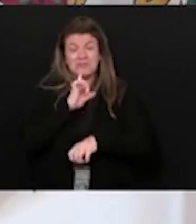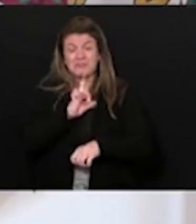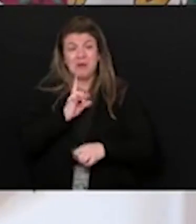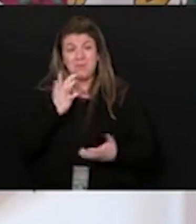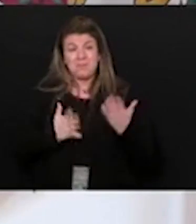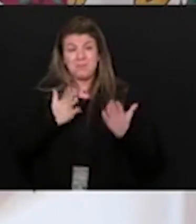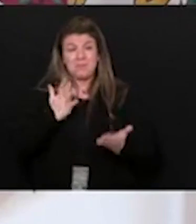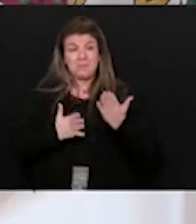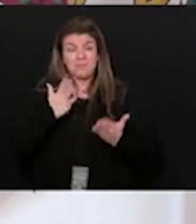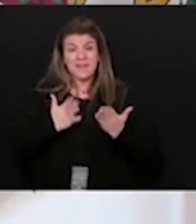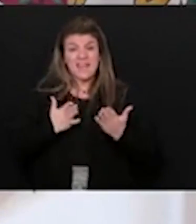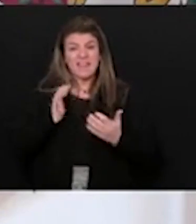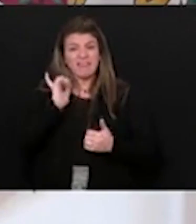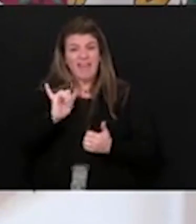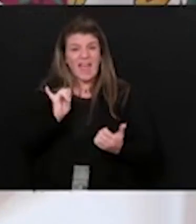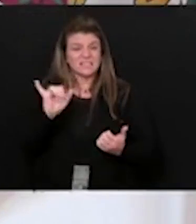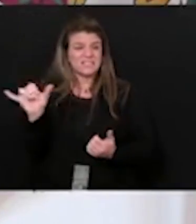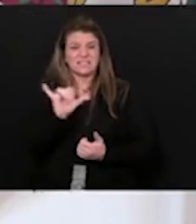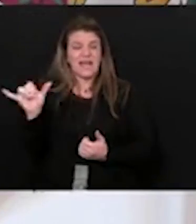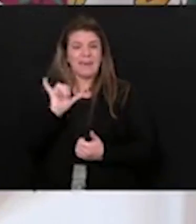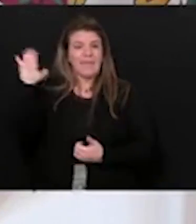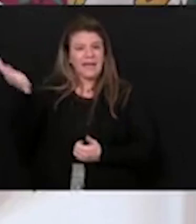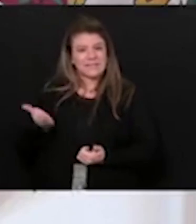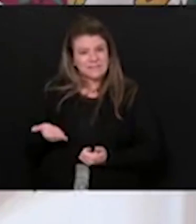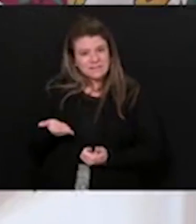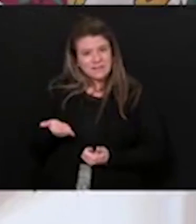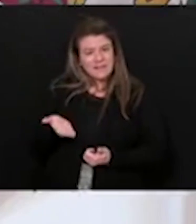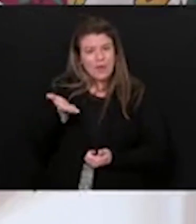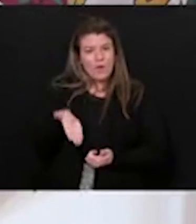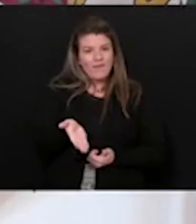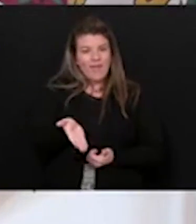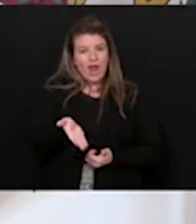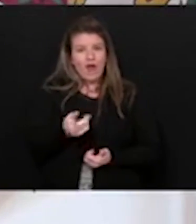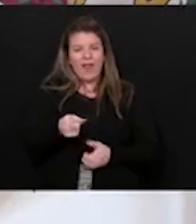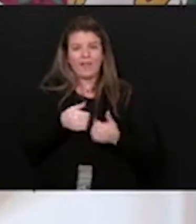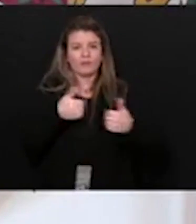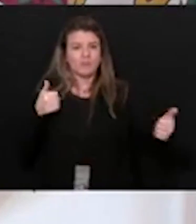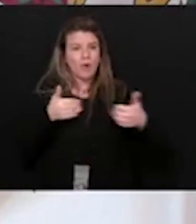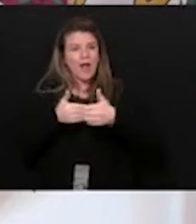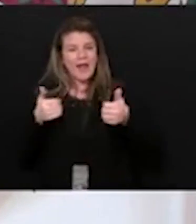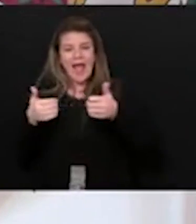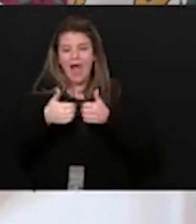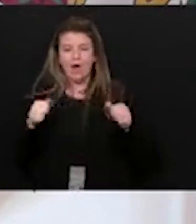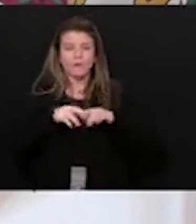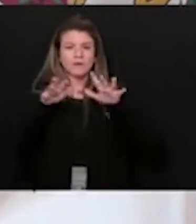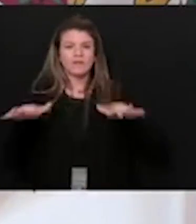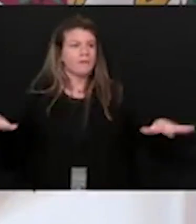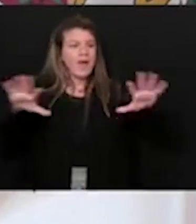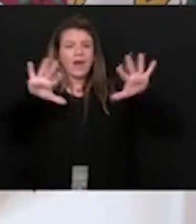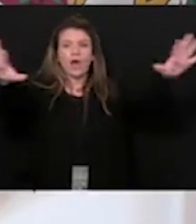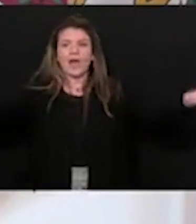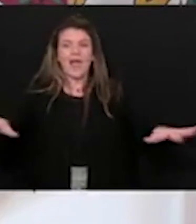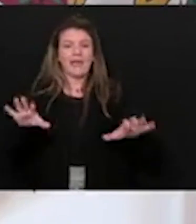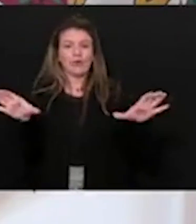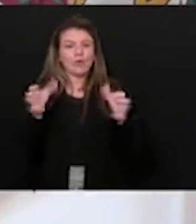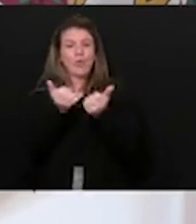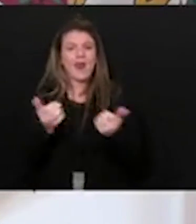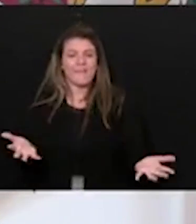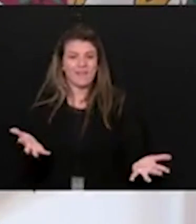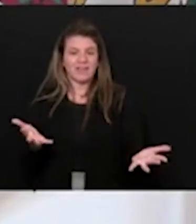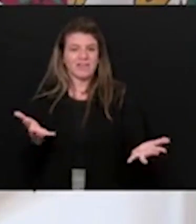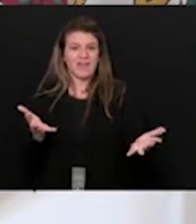to that in guests that are there and they're spread out and they absolutely are doing everything under the sun.